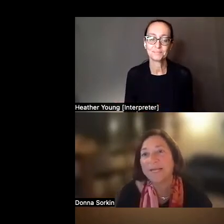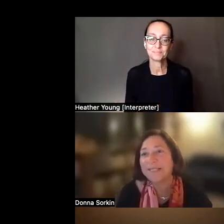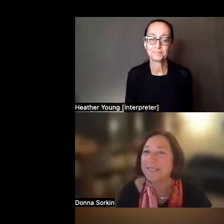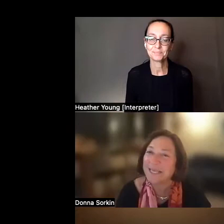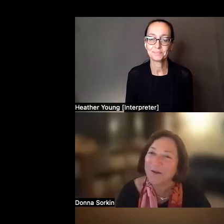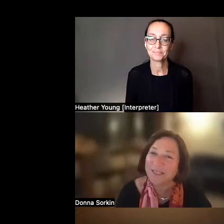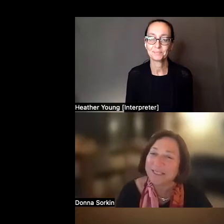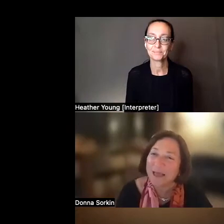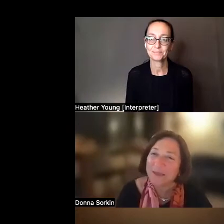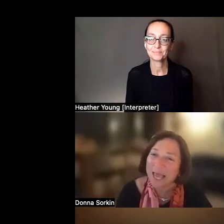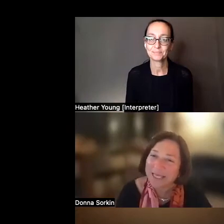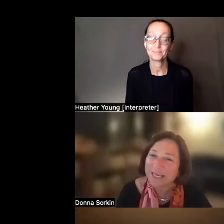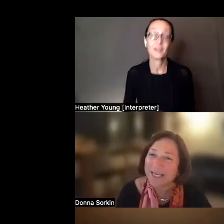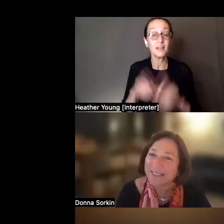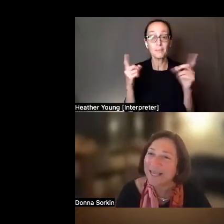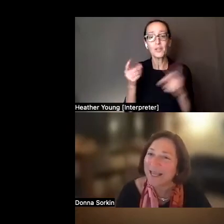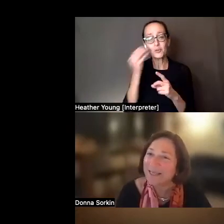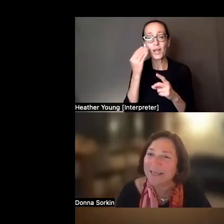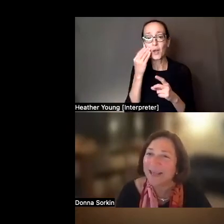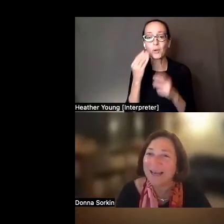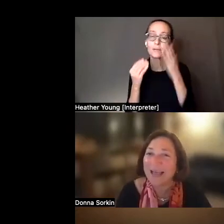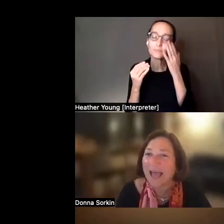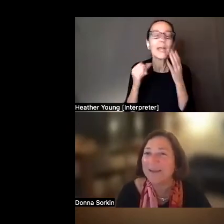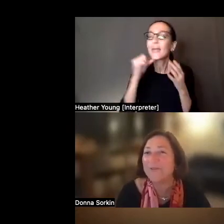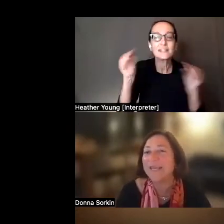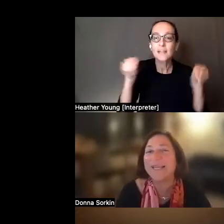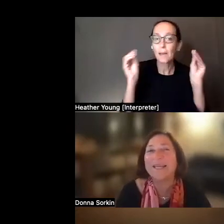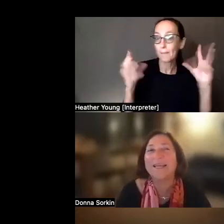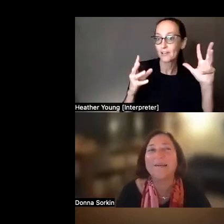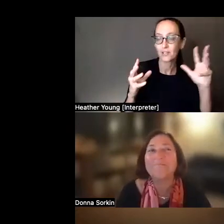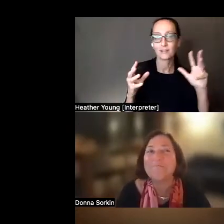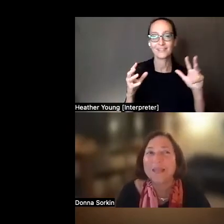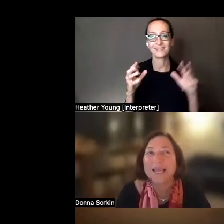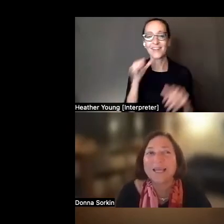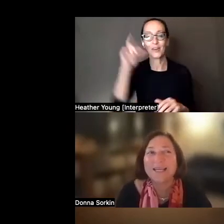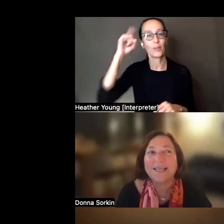But it's not magic. It's not, I don't think,